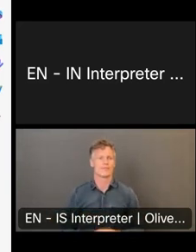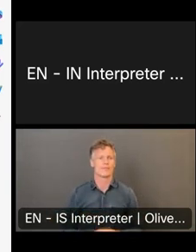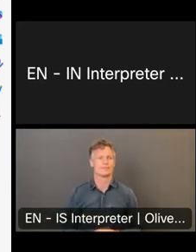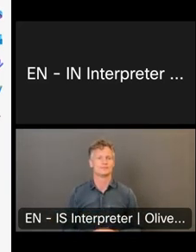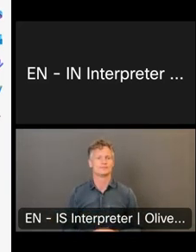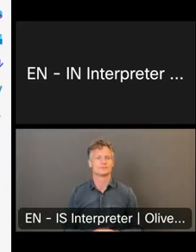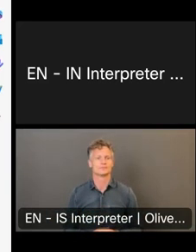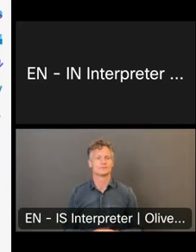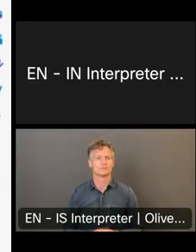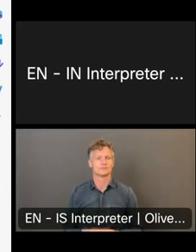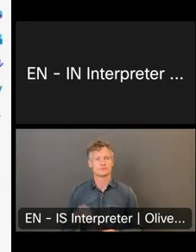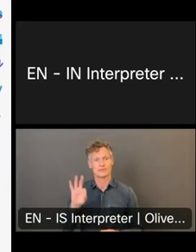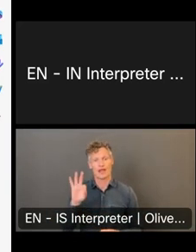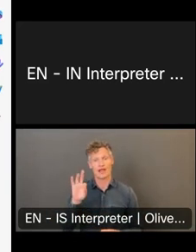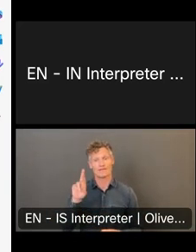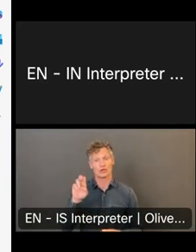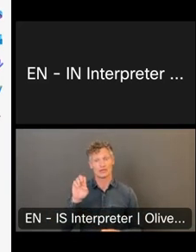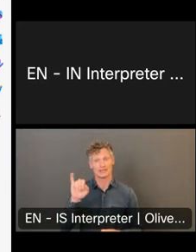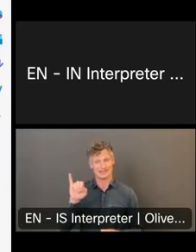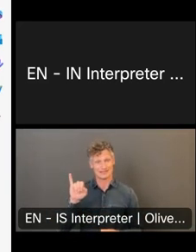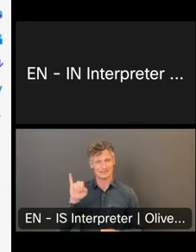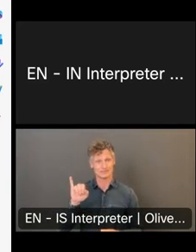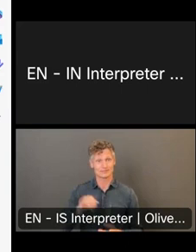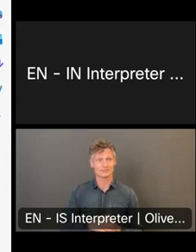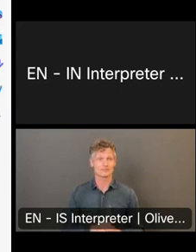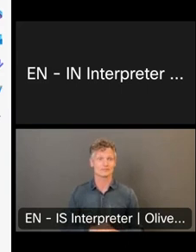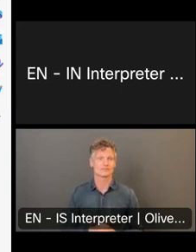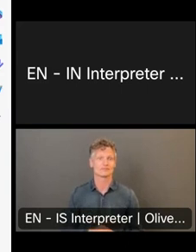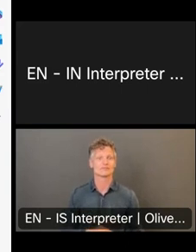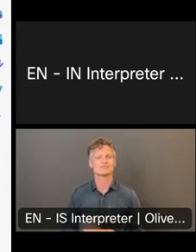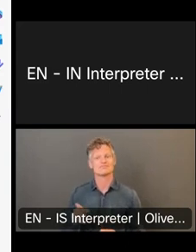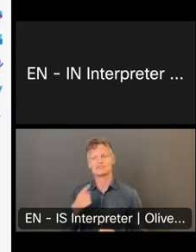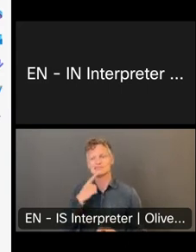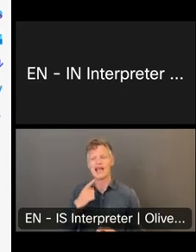With Frey, what we're dealing with here is a kind of usury.